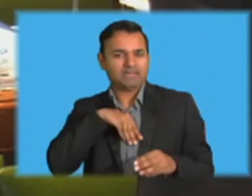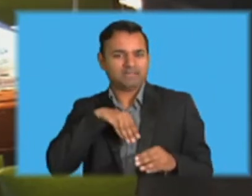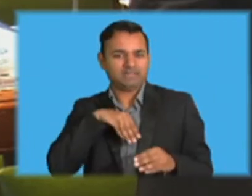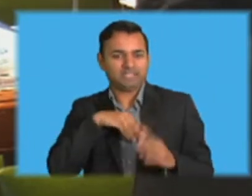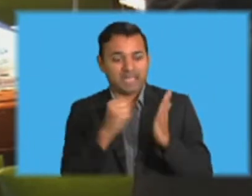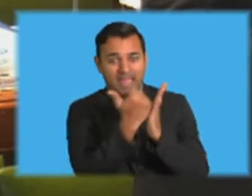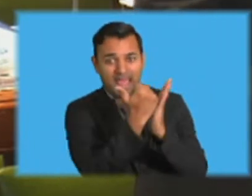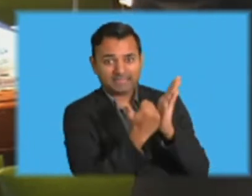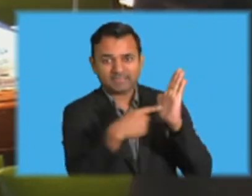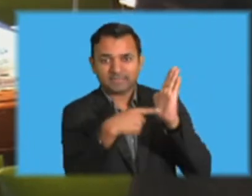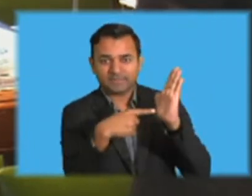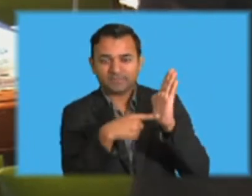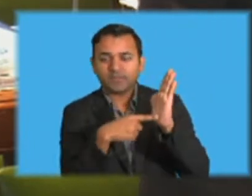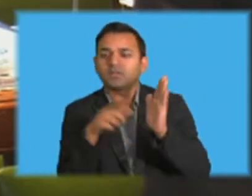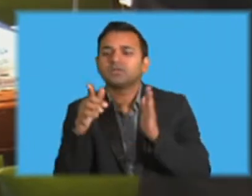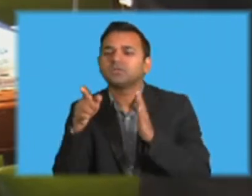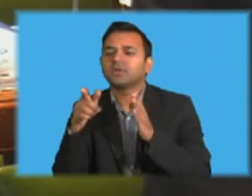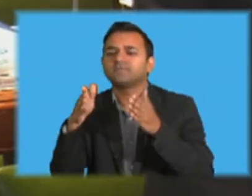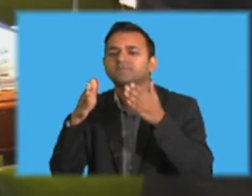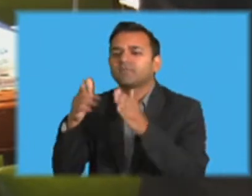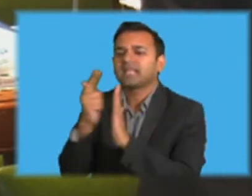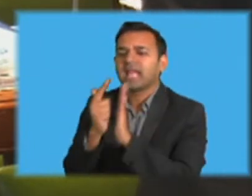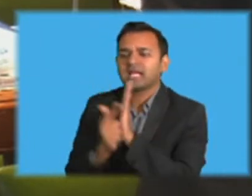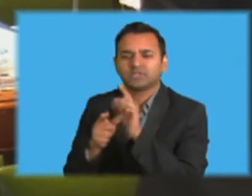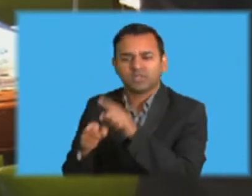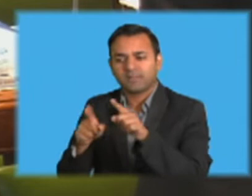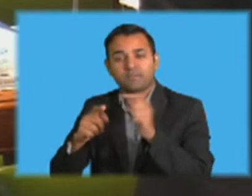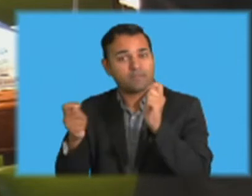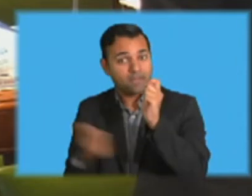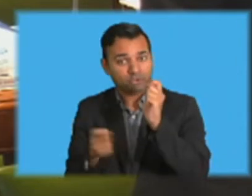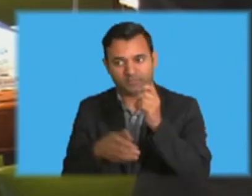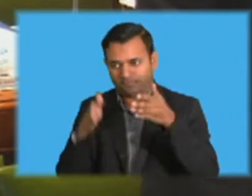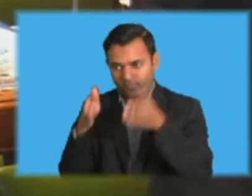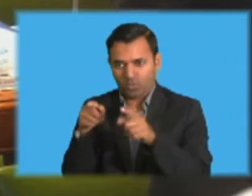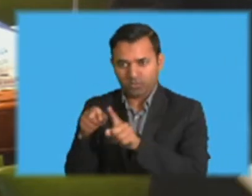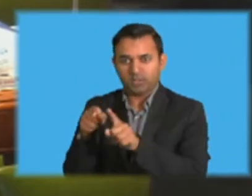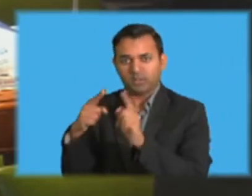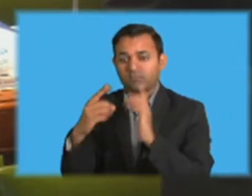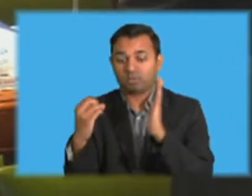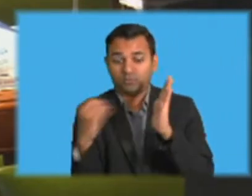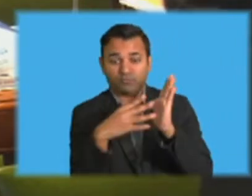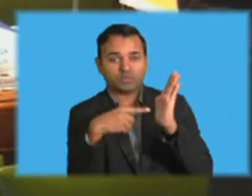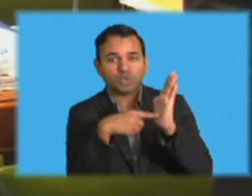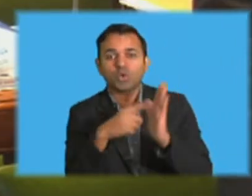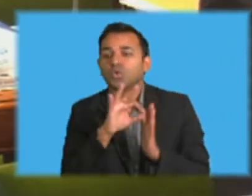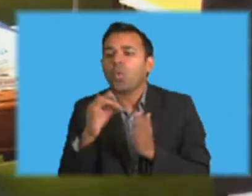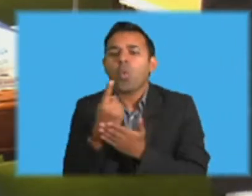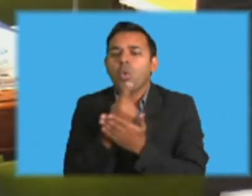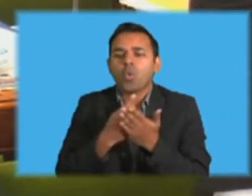which sets out the maximum penalties that can be imposed, not just on bus drivers, but